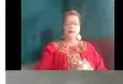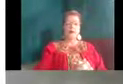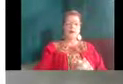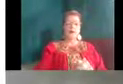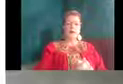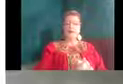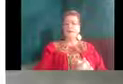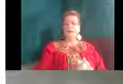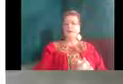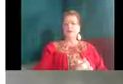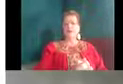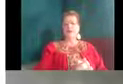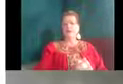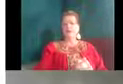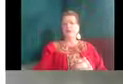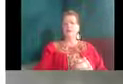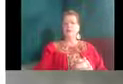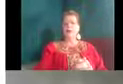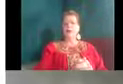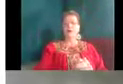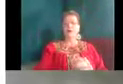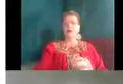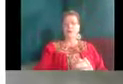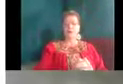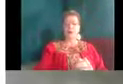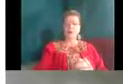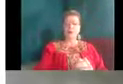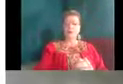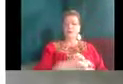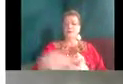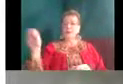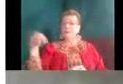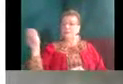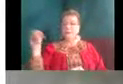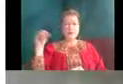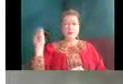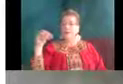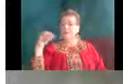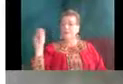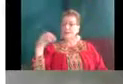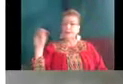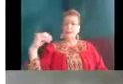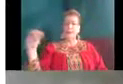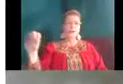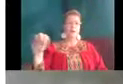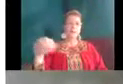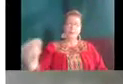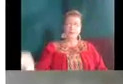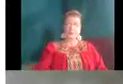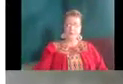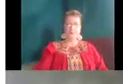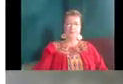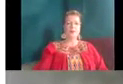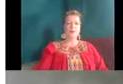and you know any type of bell cowbell dinner chime bell whatever if they can still move their hand